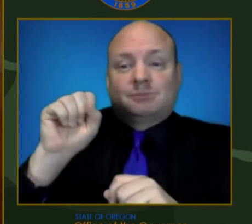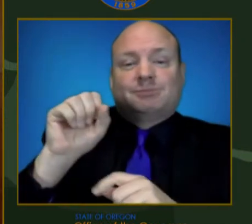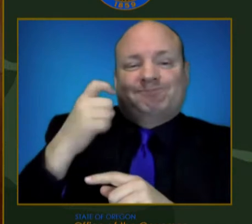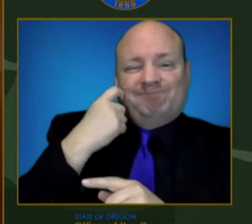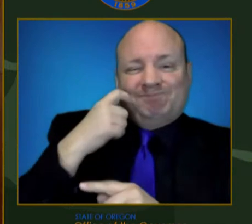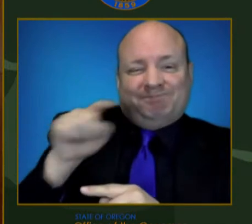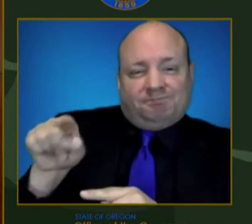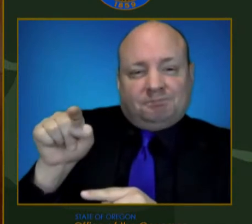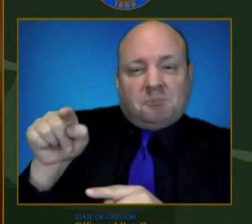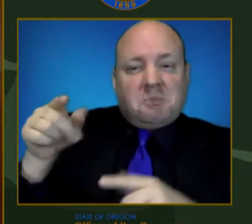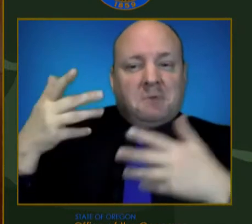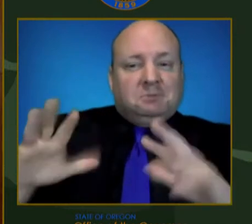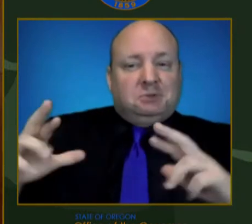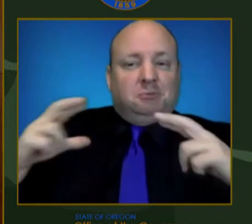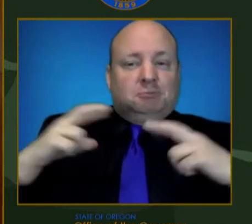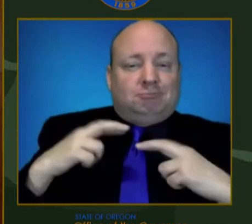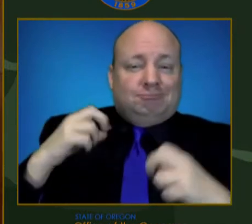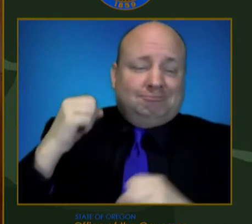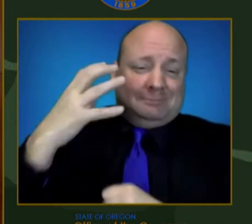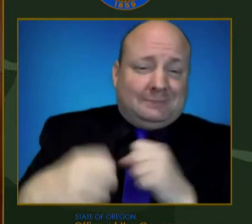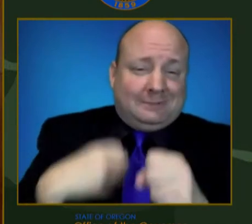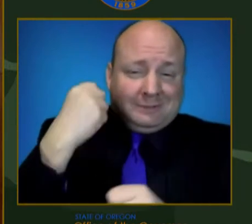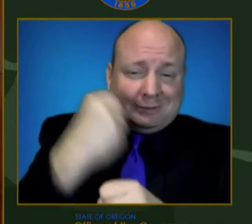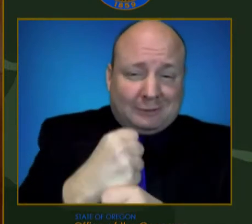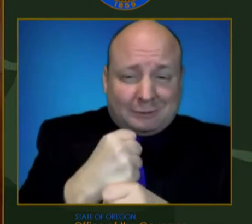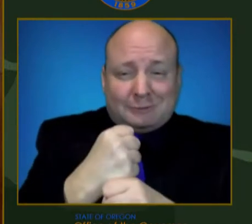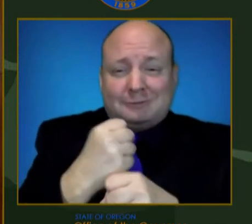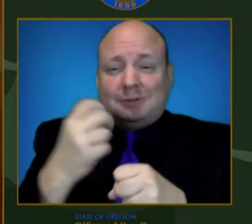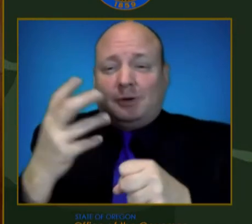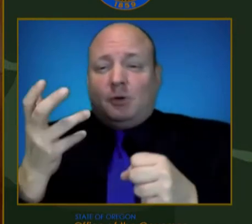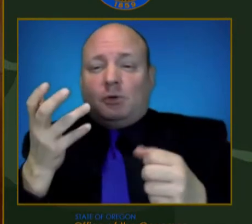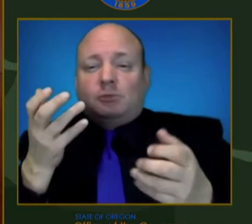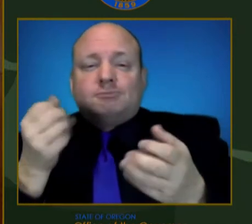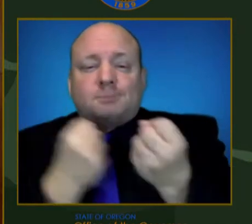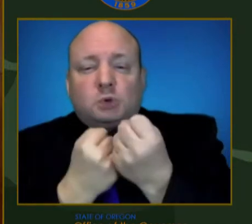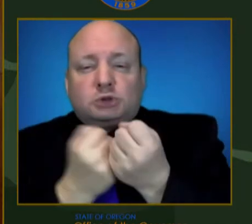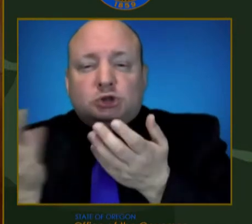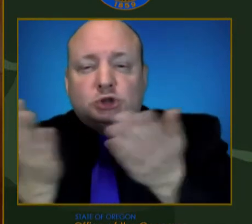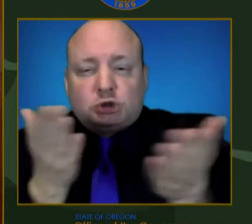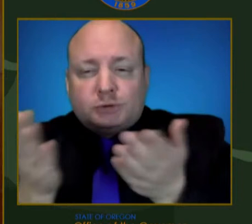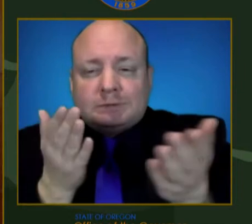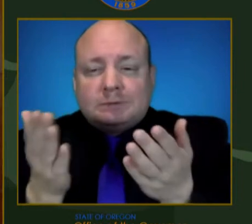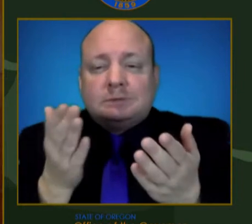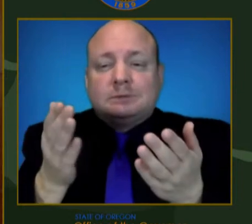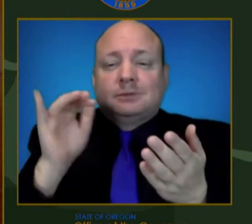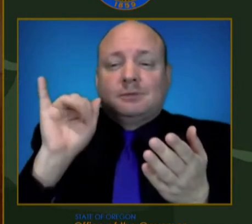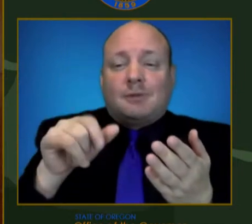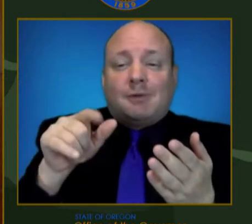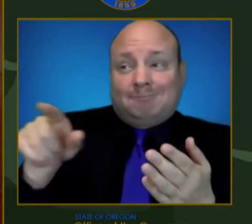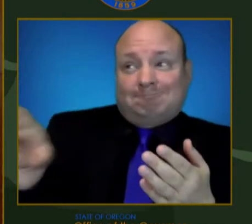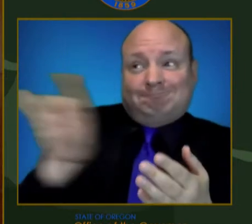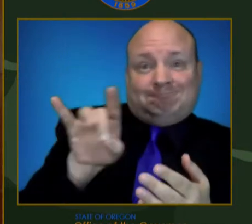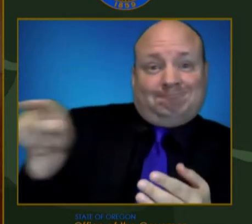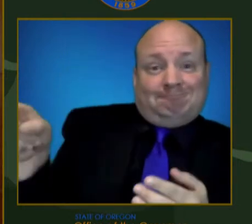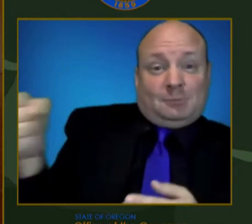more than 40 years of public service, your imprint on Oregon will not be forgotten.